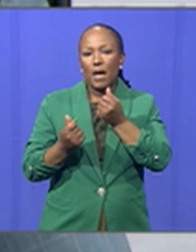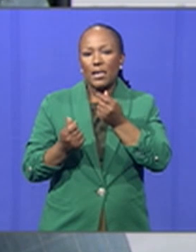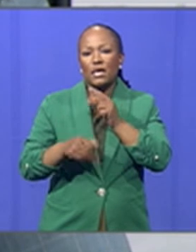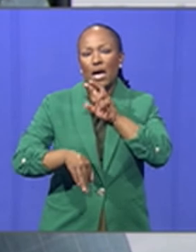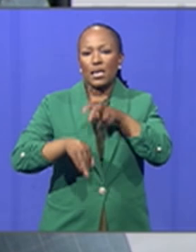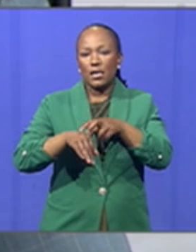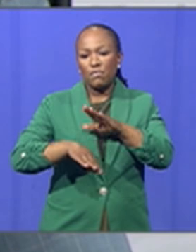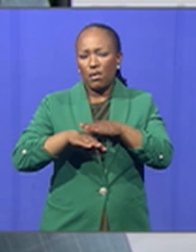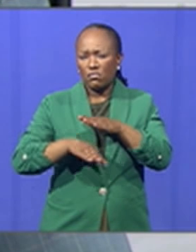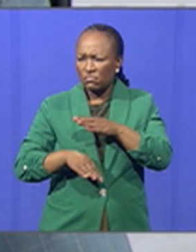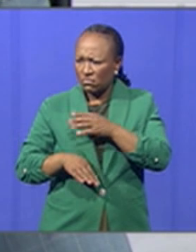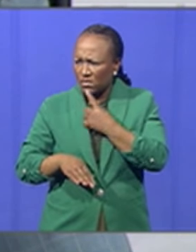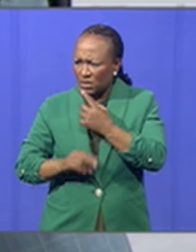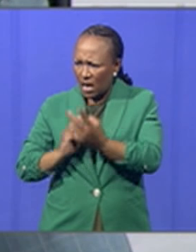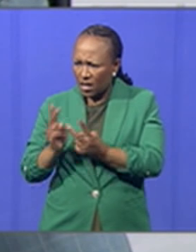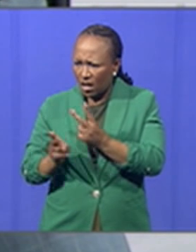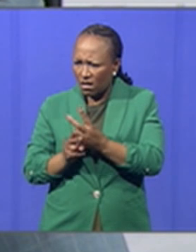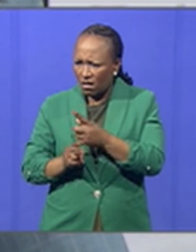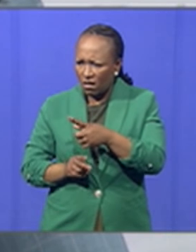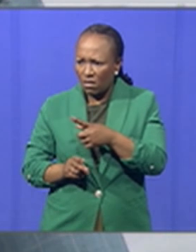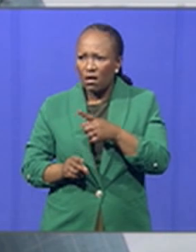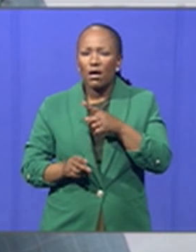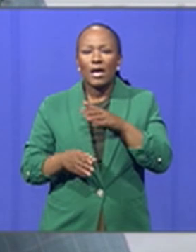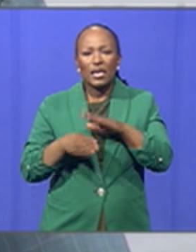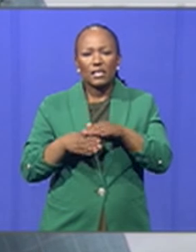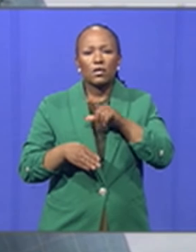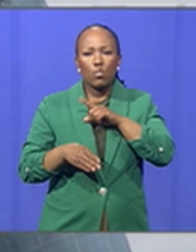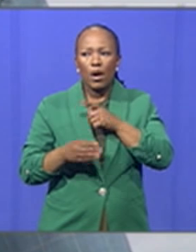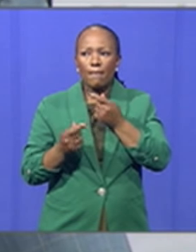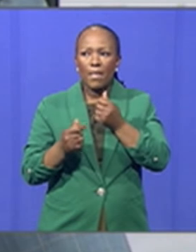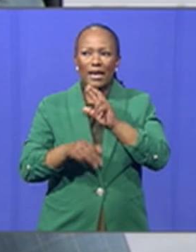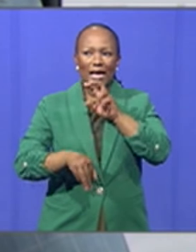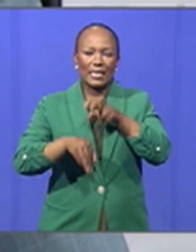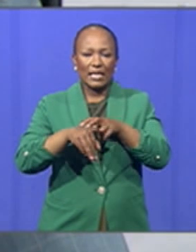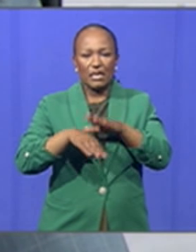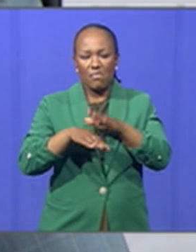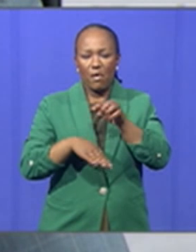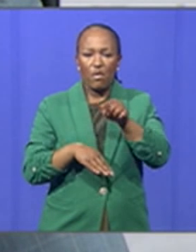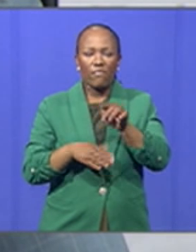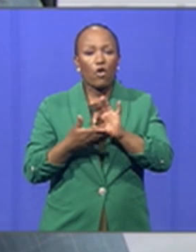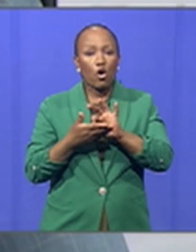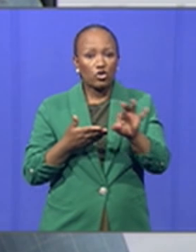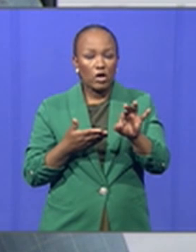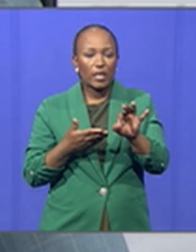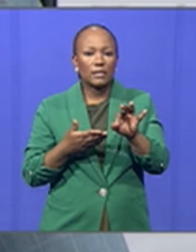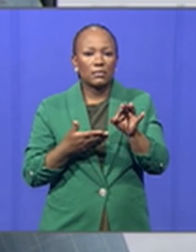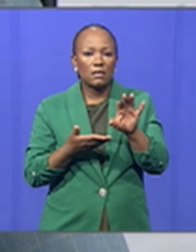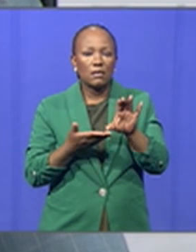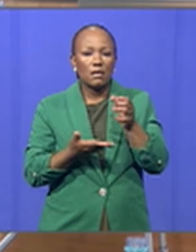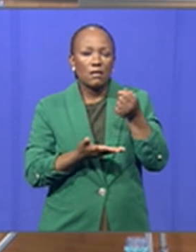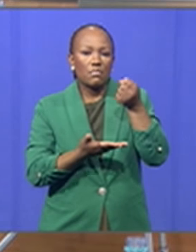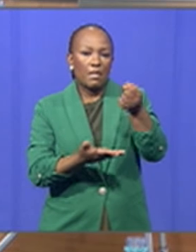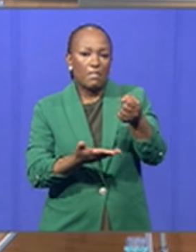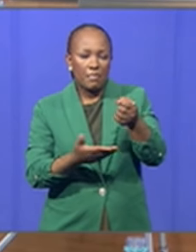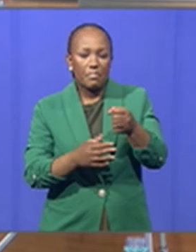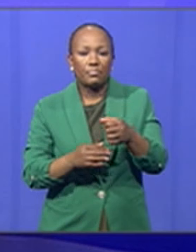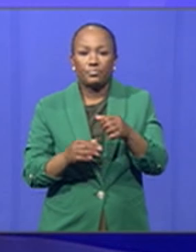Say that again, please. The reason why I needed more money to fund the contract. Ditšieletšo di tšwela pele.